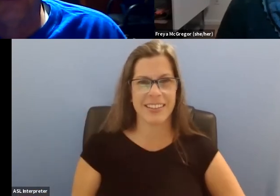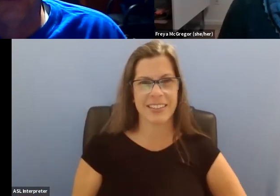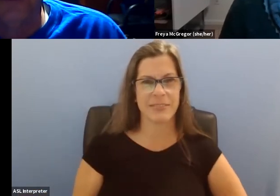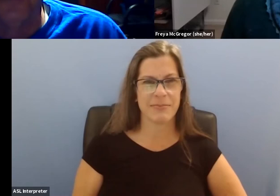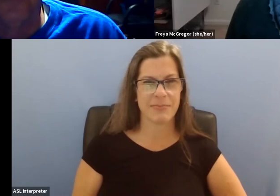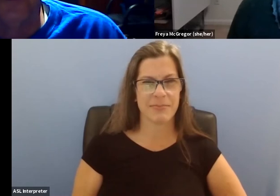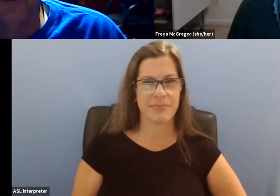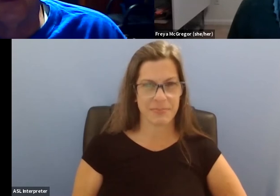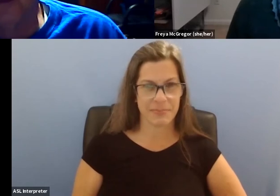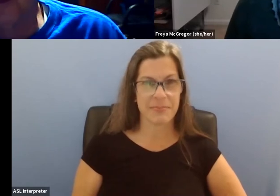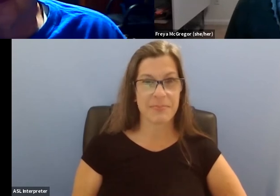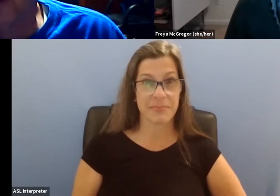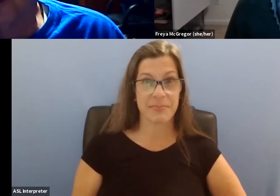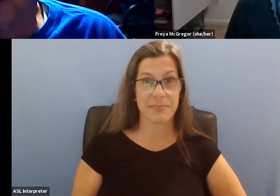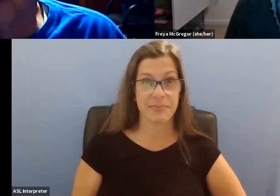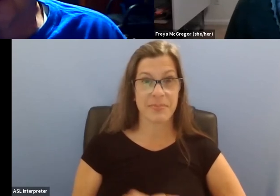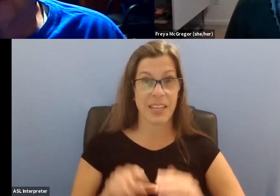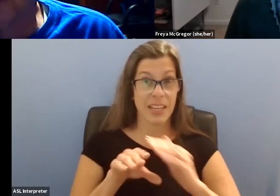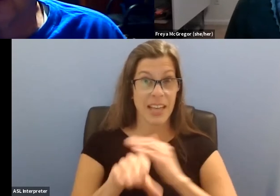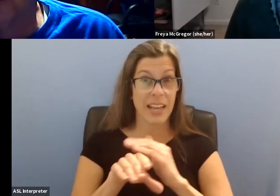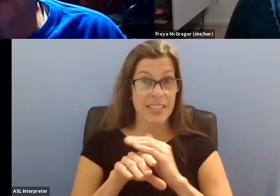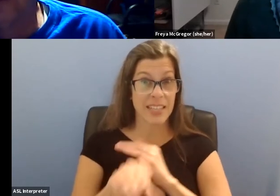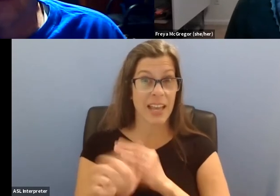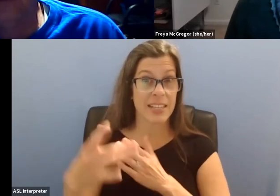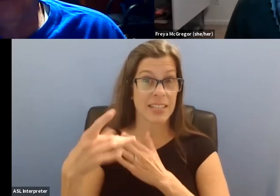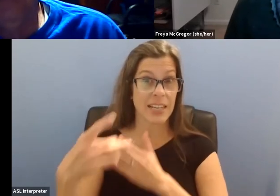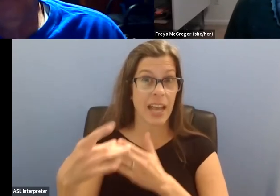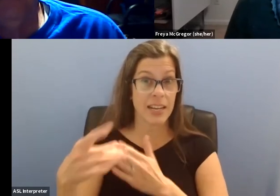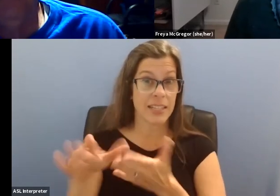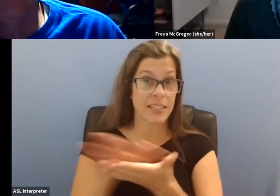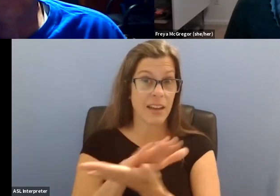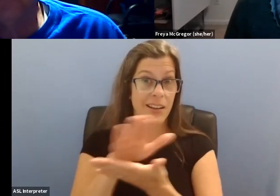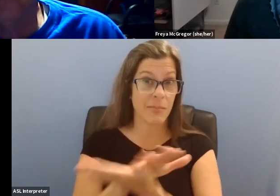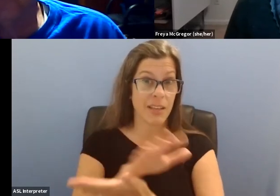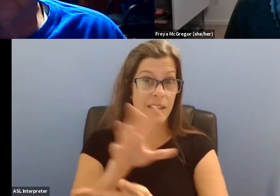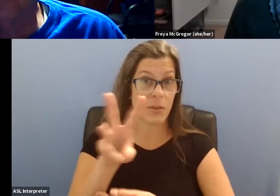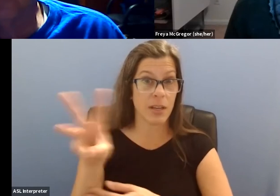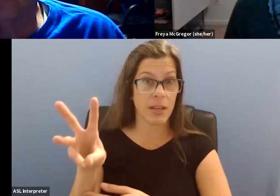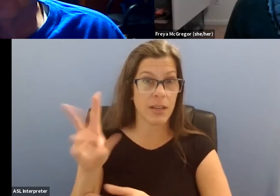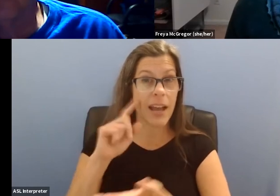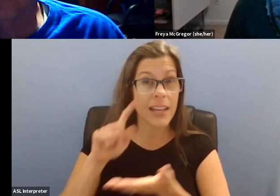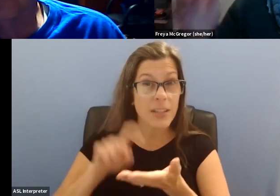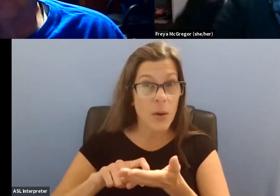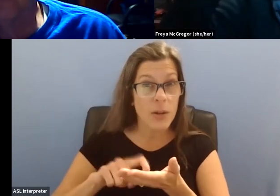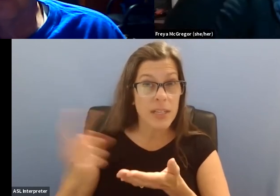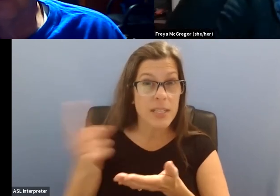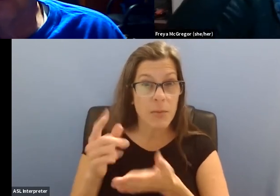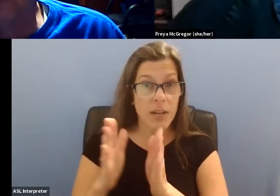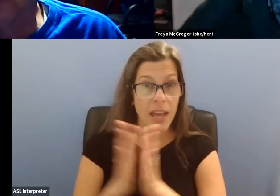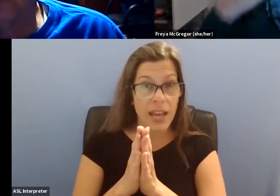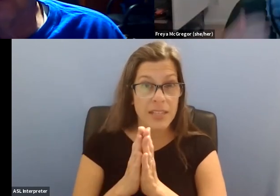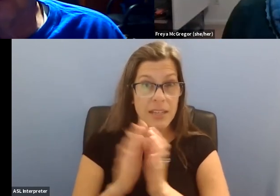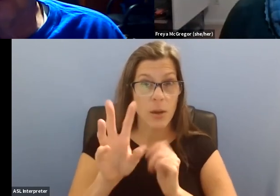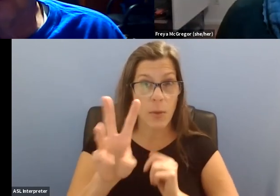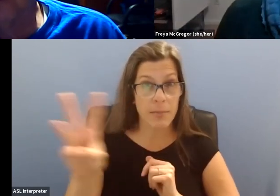Here we go. Um, to our access considerations guidance document on our website. And I noticed that someone asked a question about finding accessible,